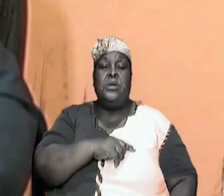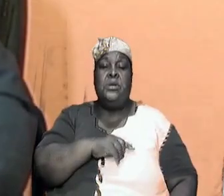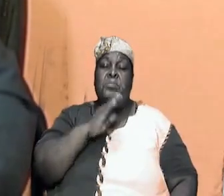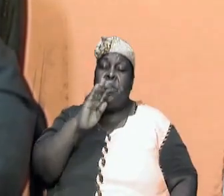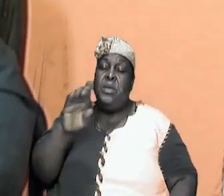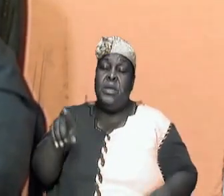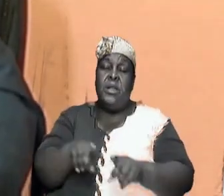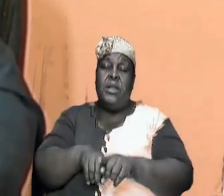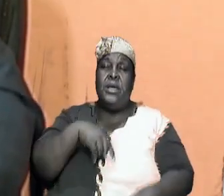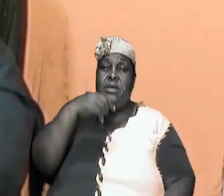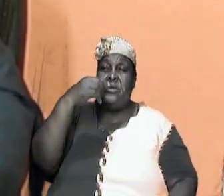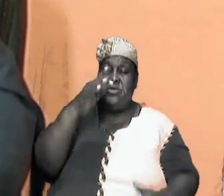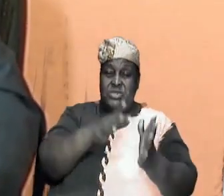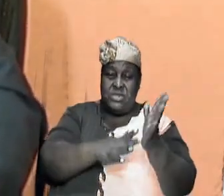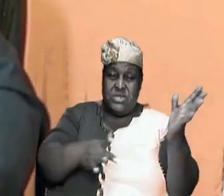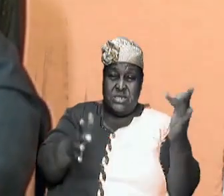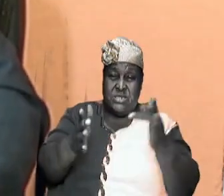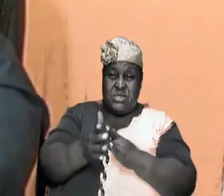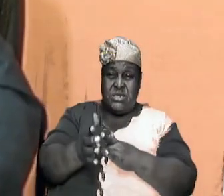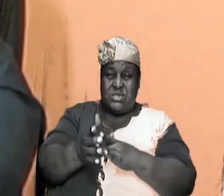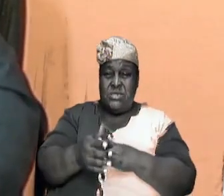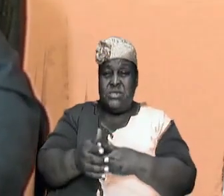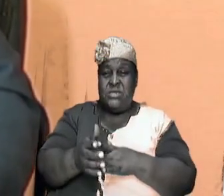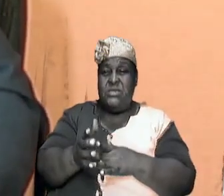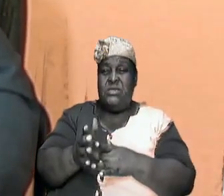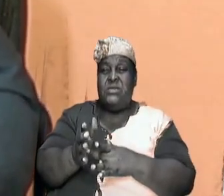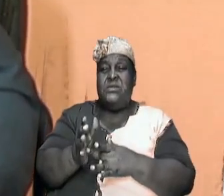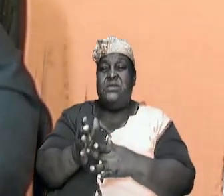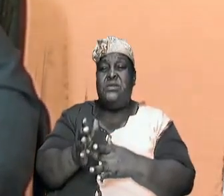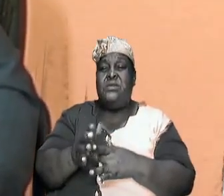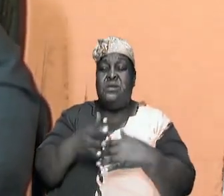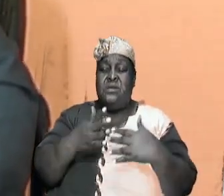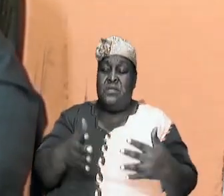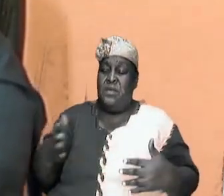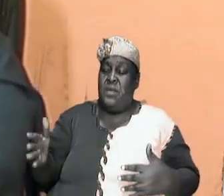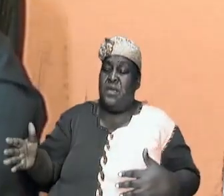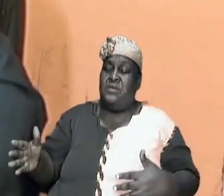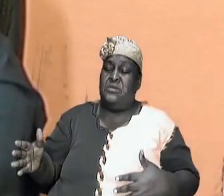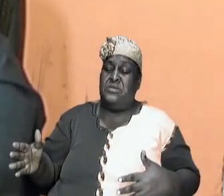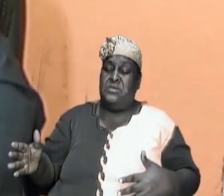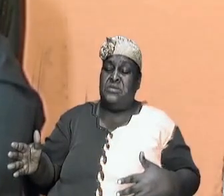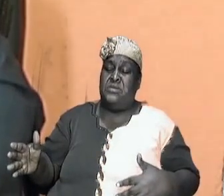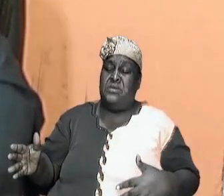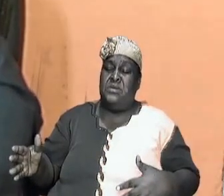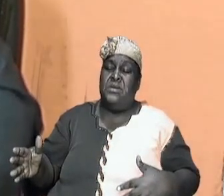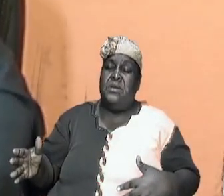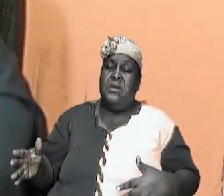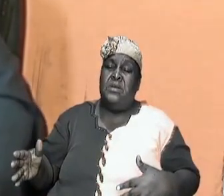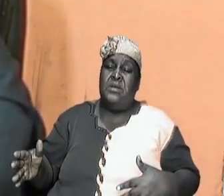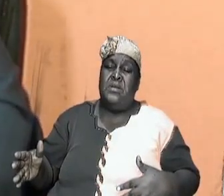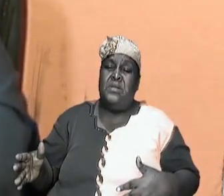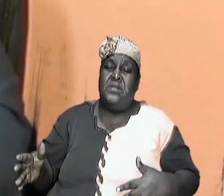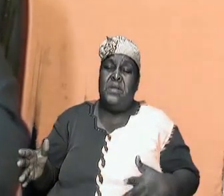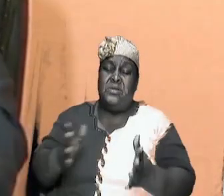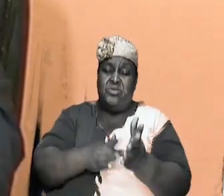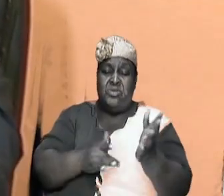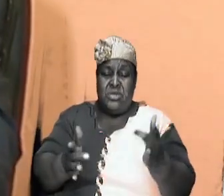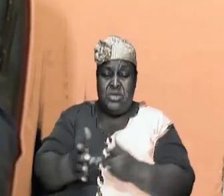imitate his mantra or the thing that drove him. It is